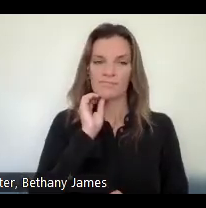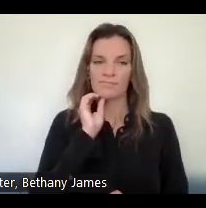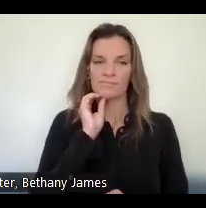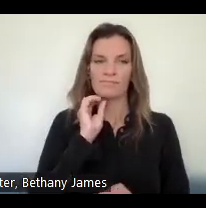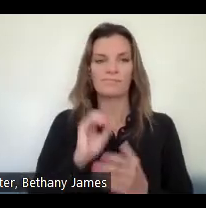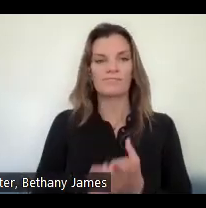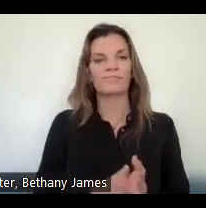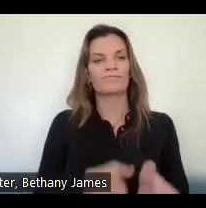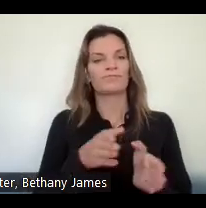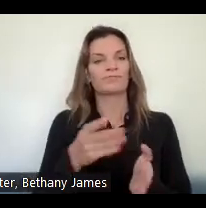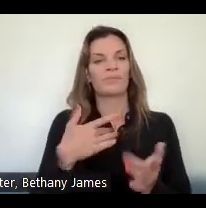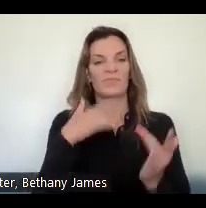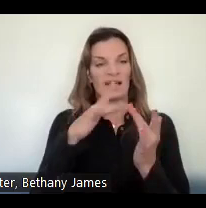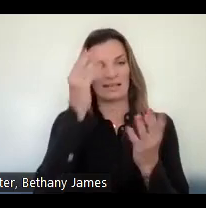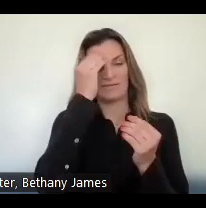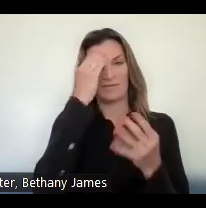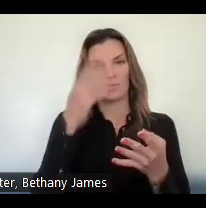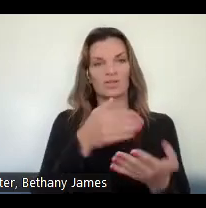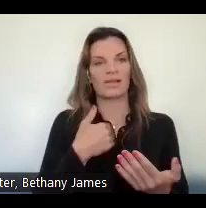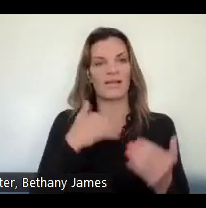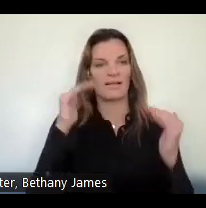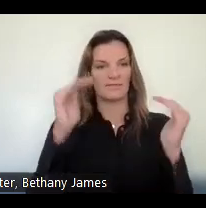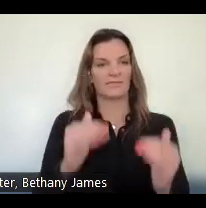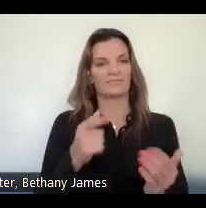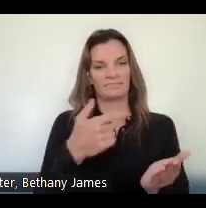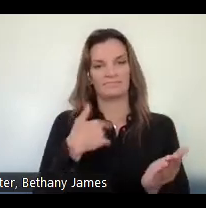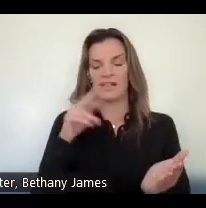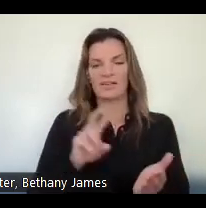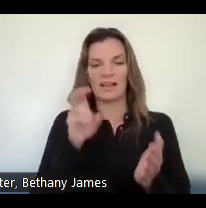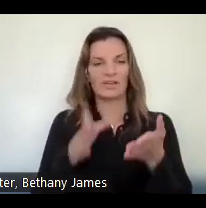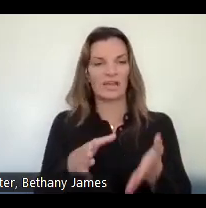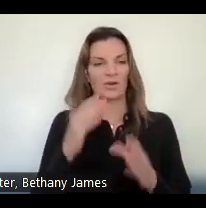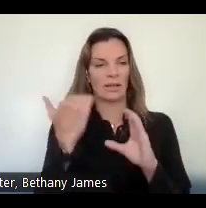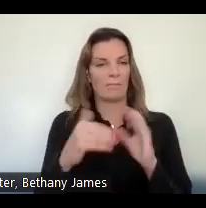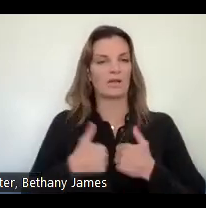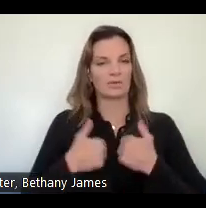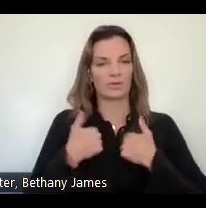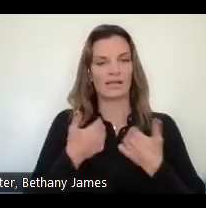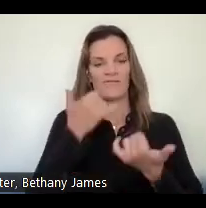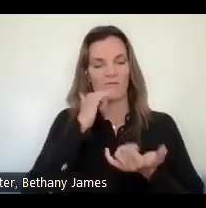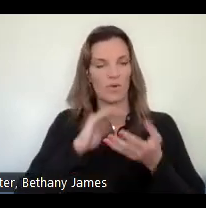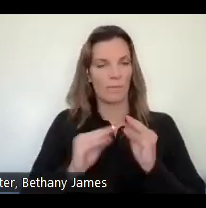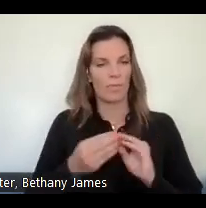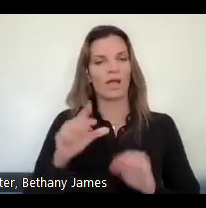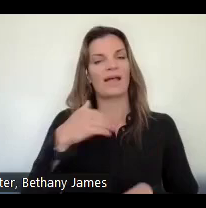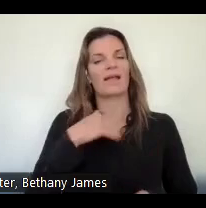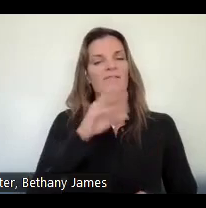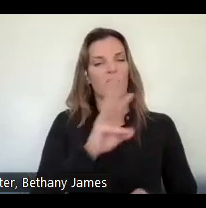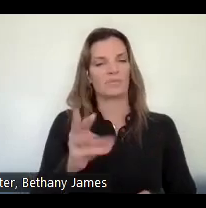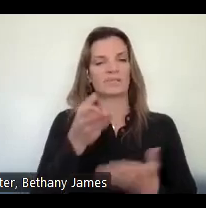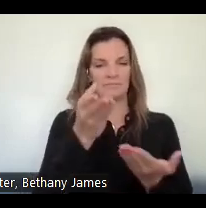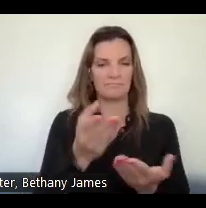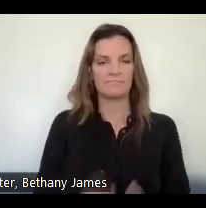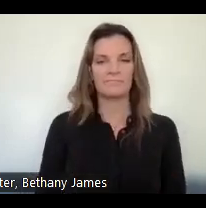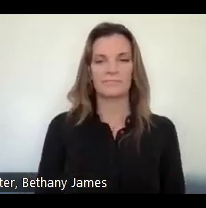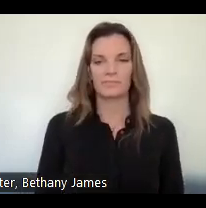And here is that contact information. That's the Navigator email address, as well as our phone number and links to our website.